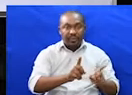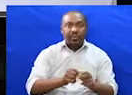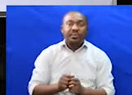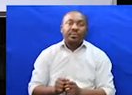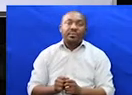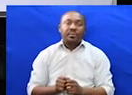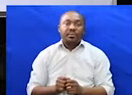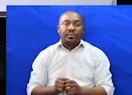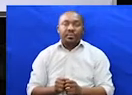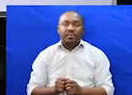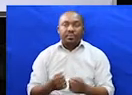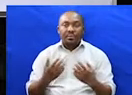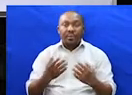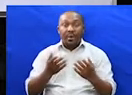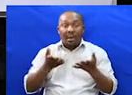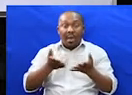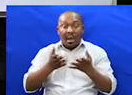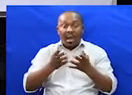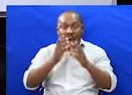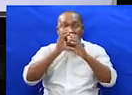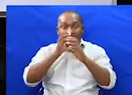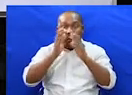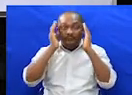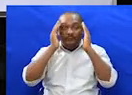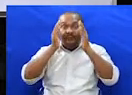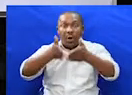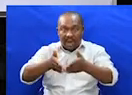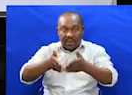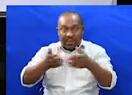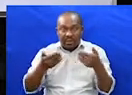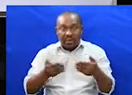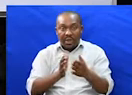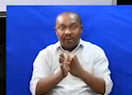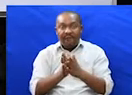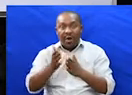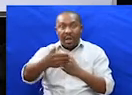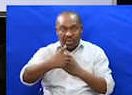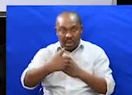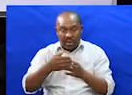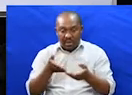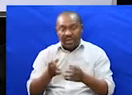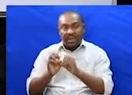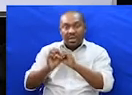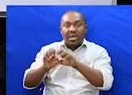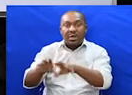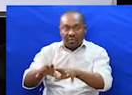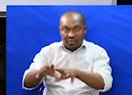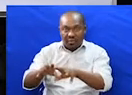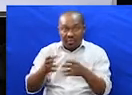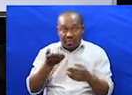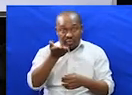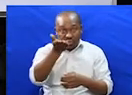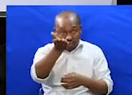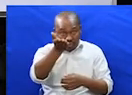And our vocabs today, vocabularies, these are the new words to you. And